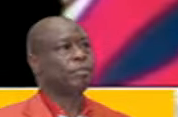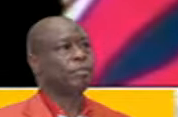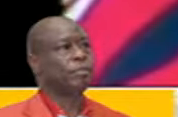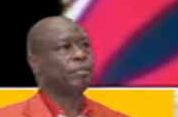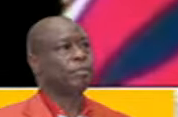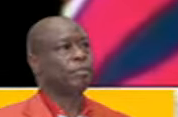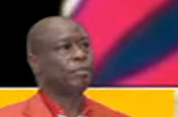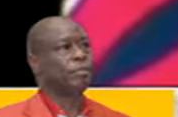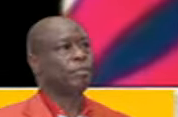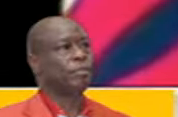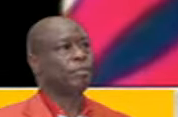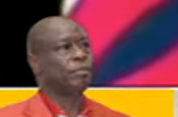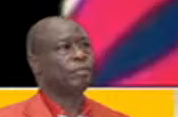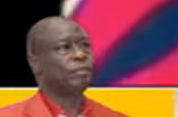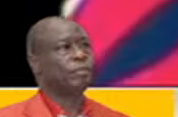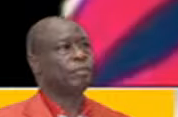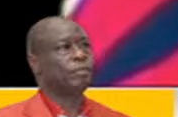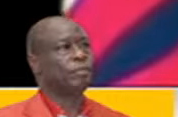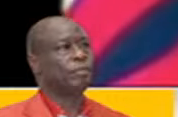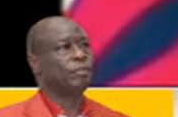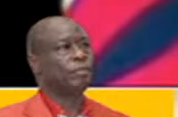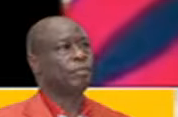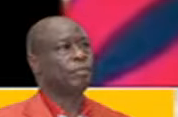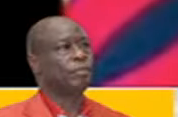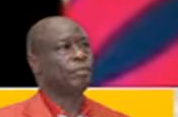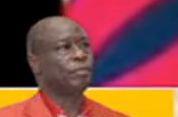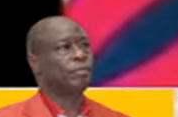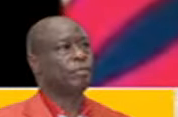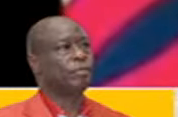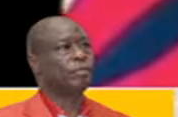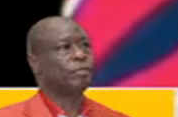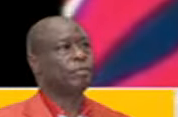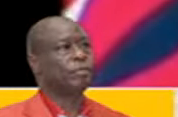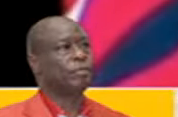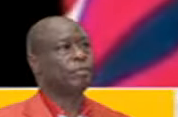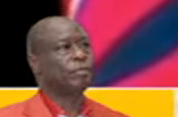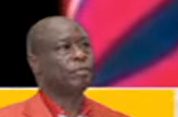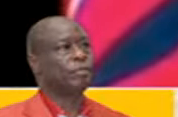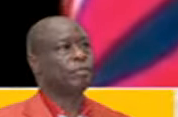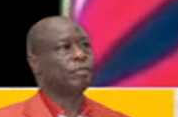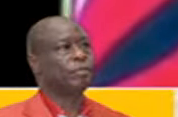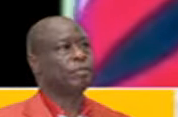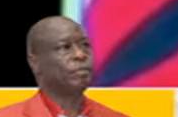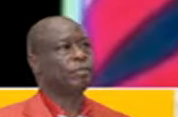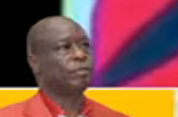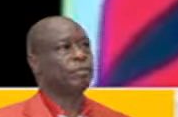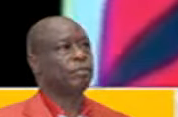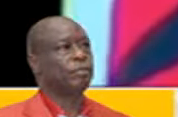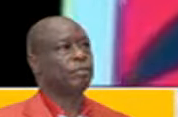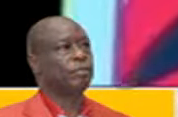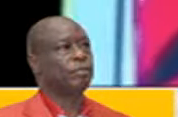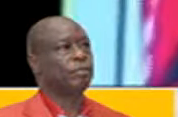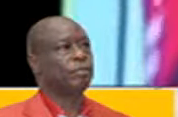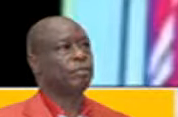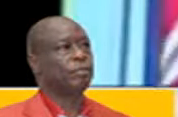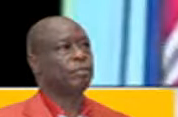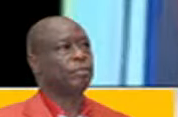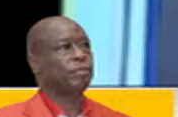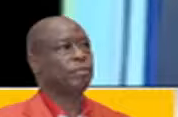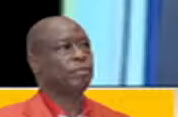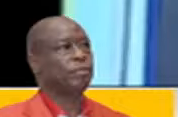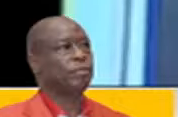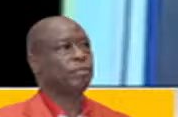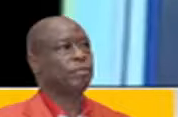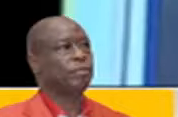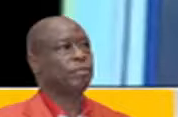National Intelligence Service, for this purpose. It is clear there has been a failure in the intelligence and advice we are